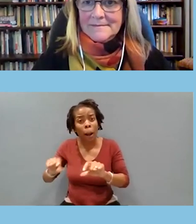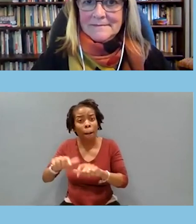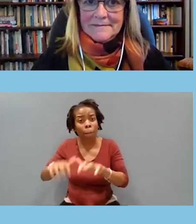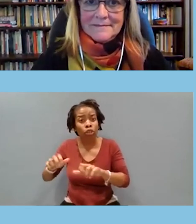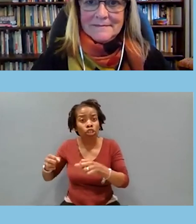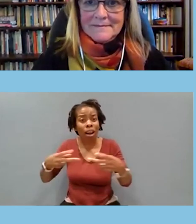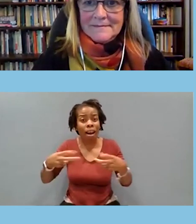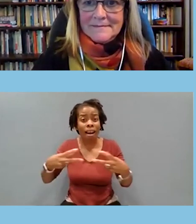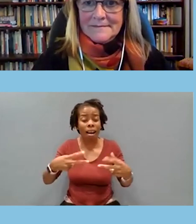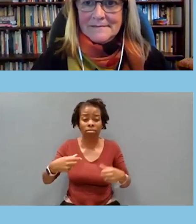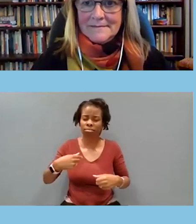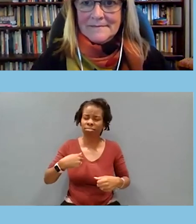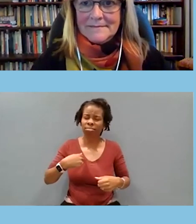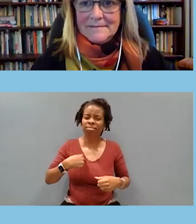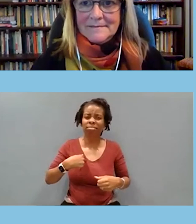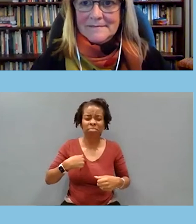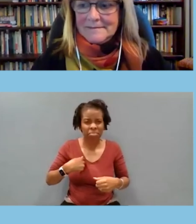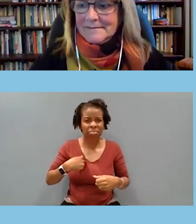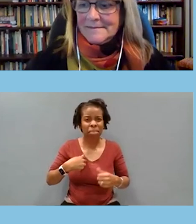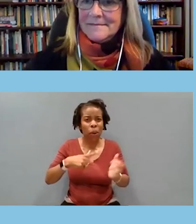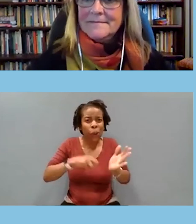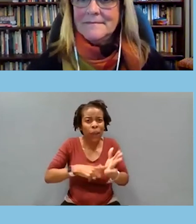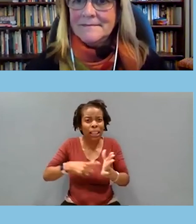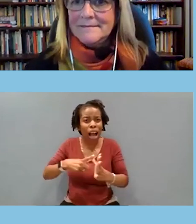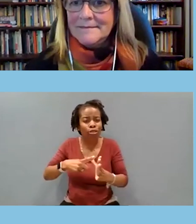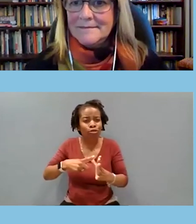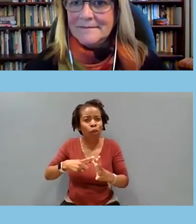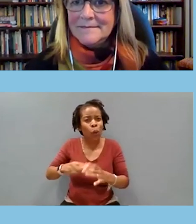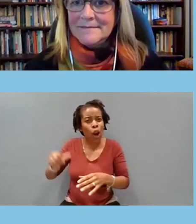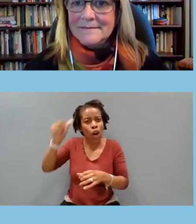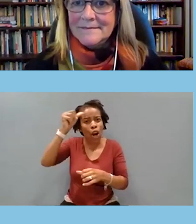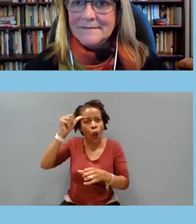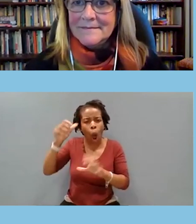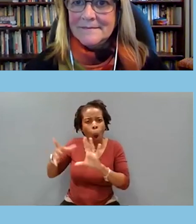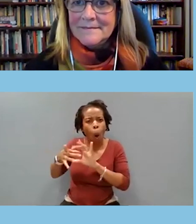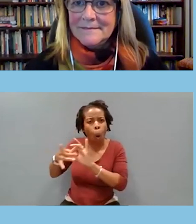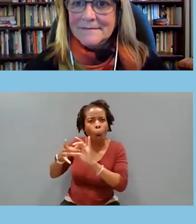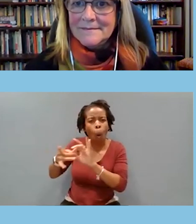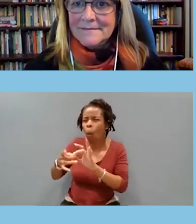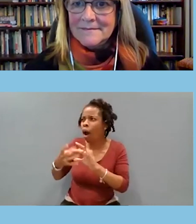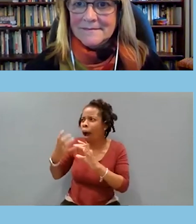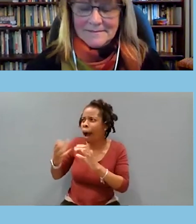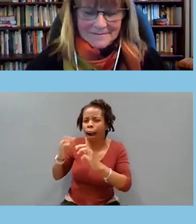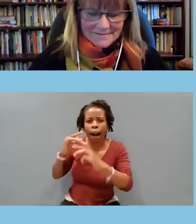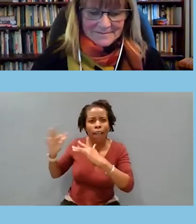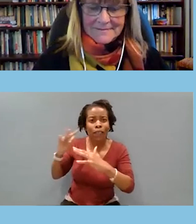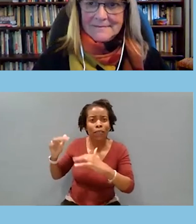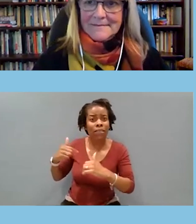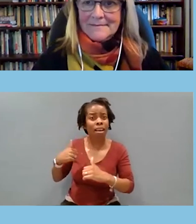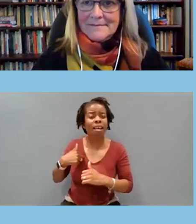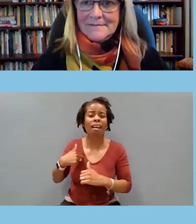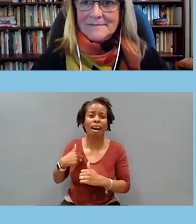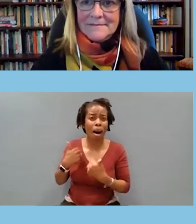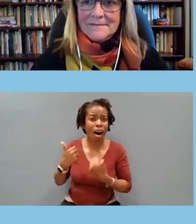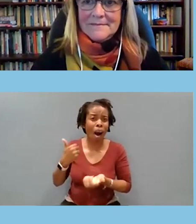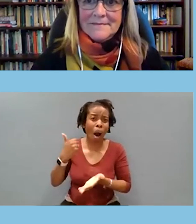the fact that Louise and Andrew have this behind the scenes sort of intimate access relationship that we weren't aware of before, but that I